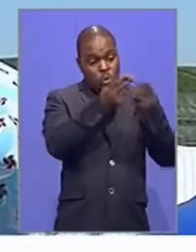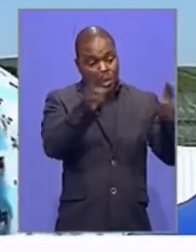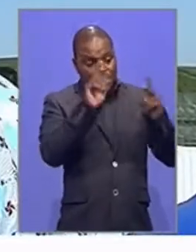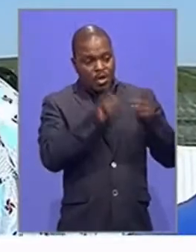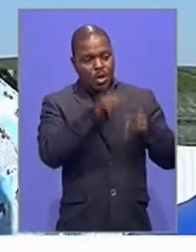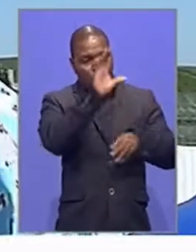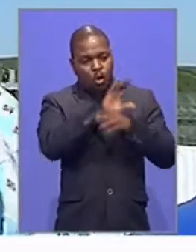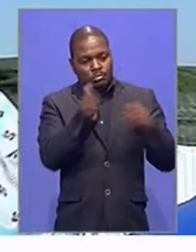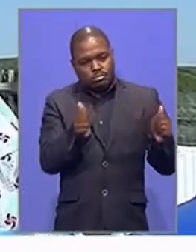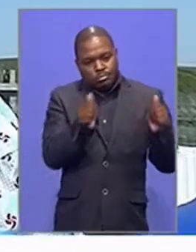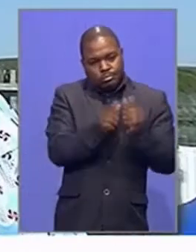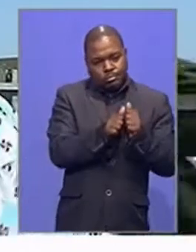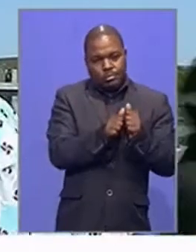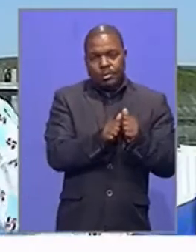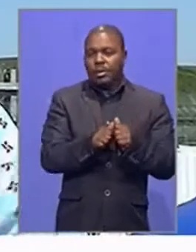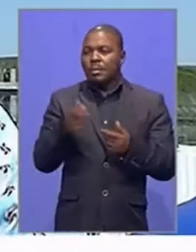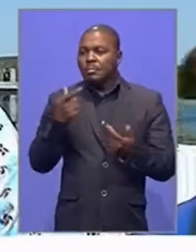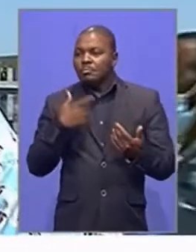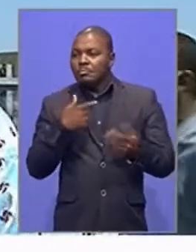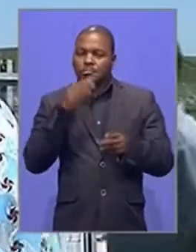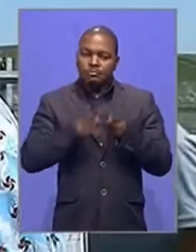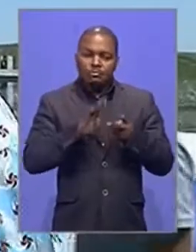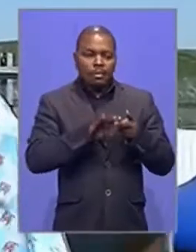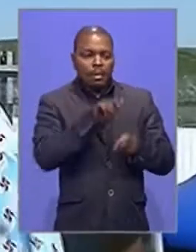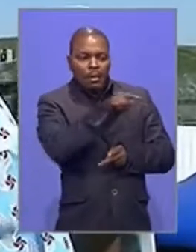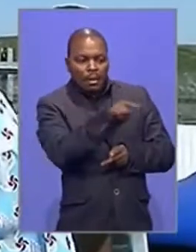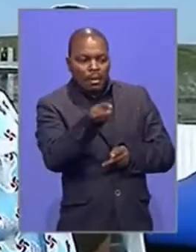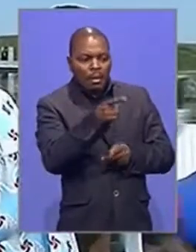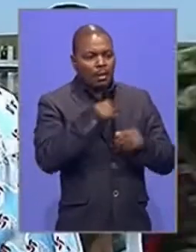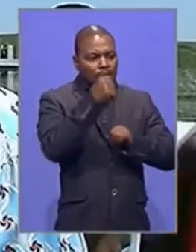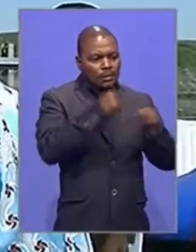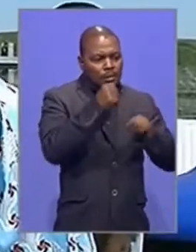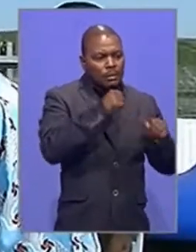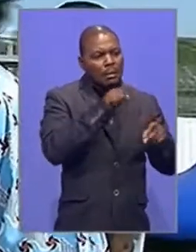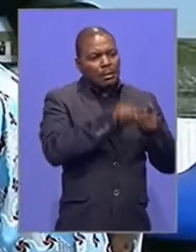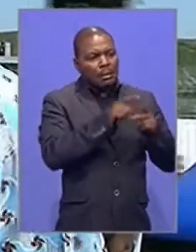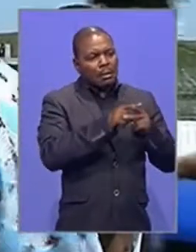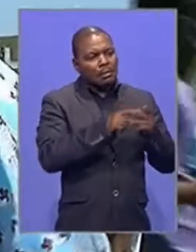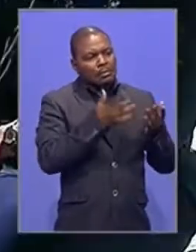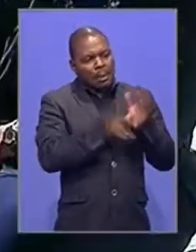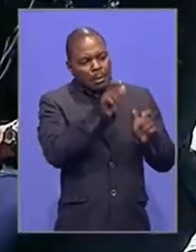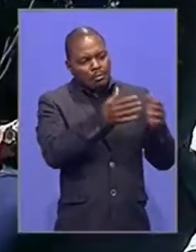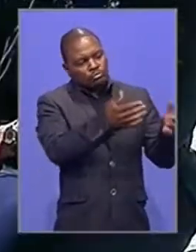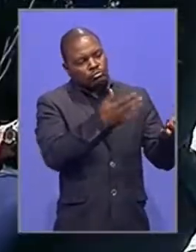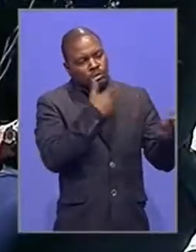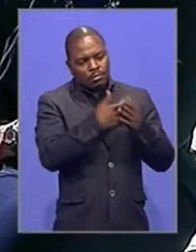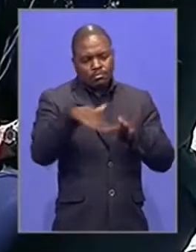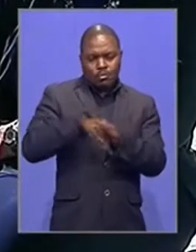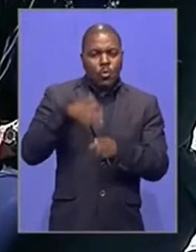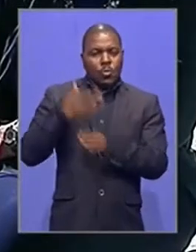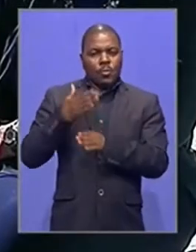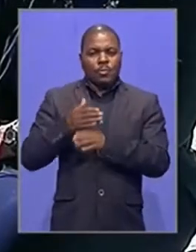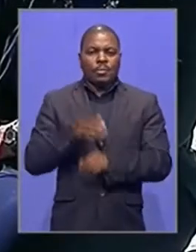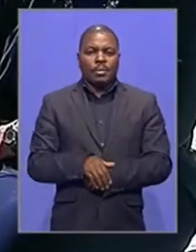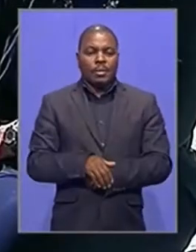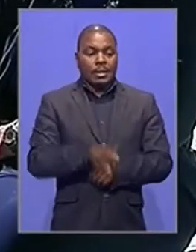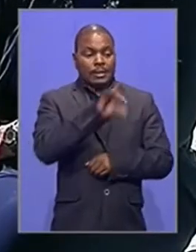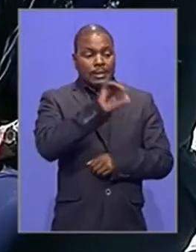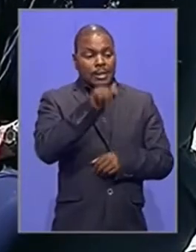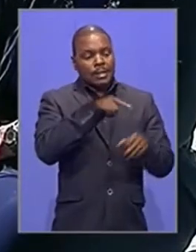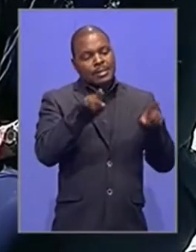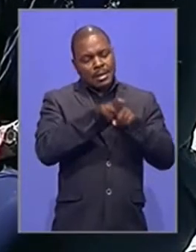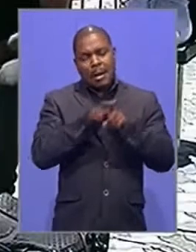recruit artisans and engineers from this. I'll be signing a partnership agreement with this institution. DA e be iweuetša bathekgi